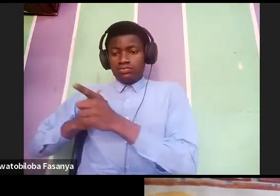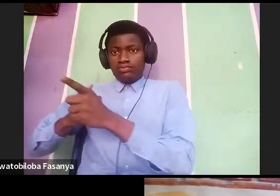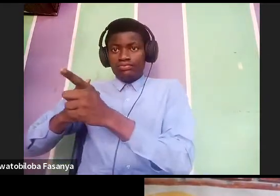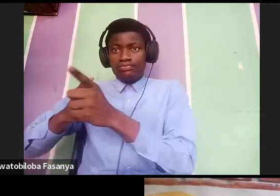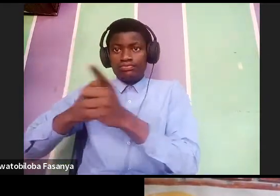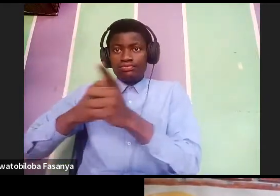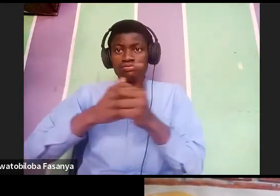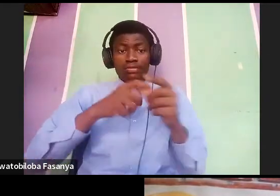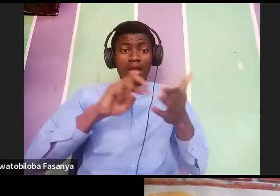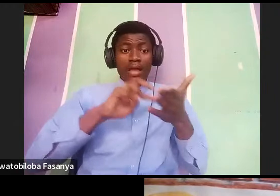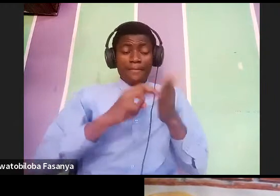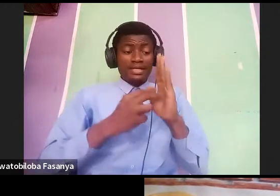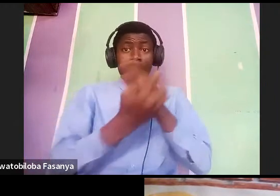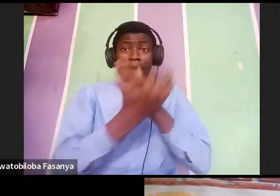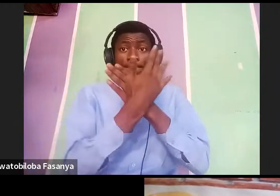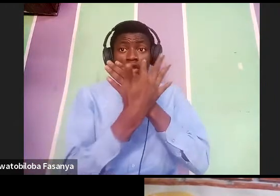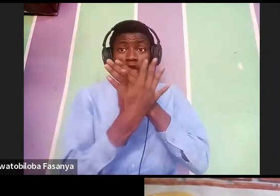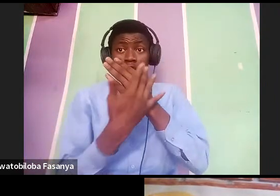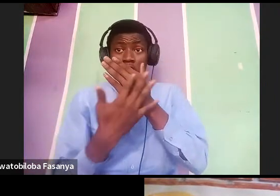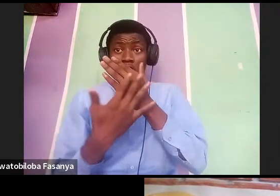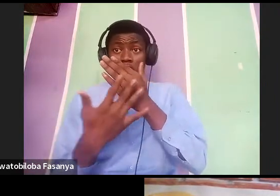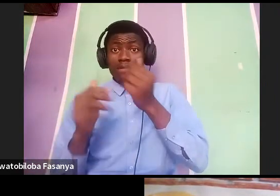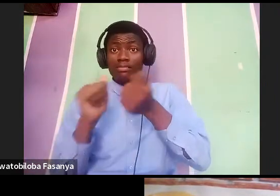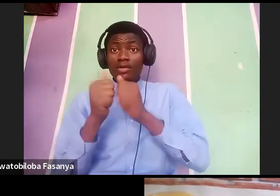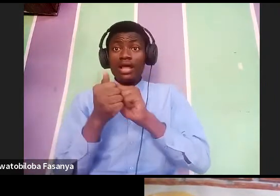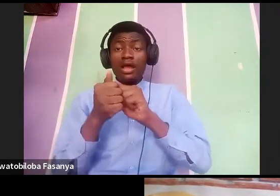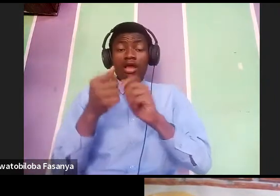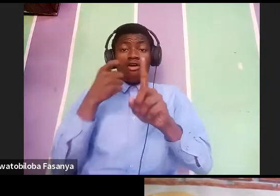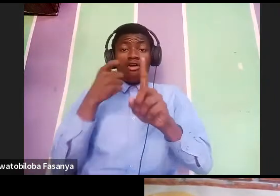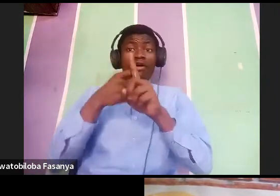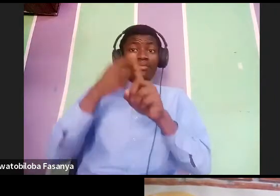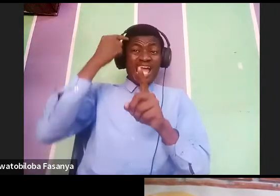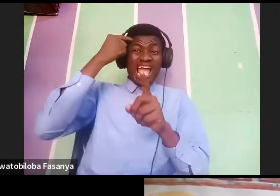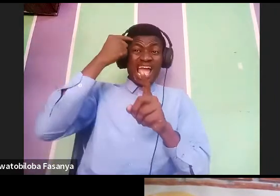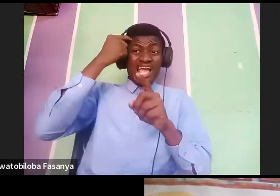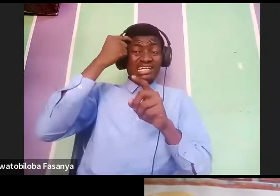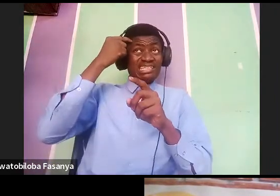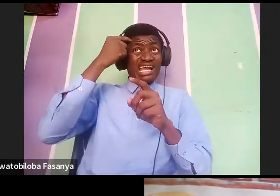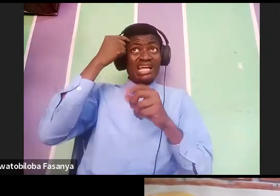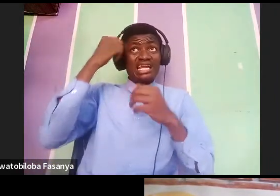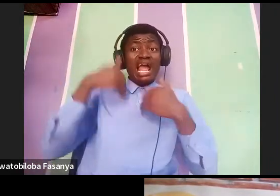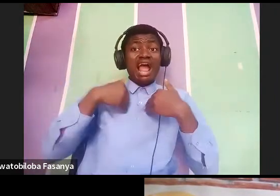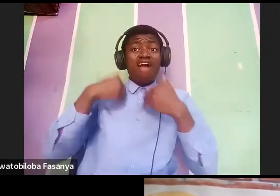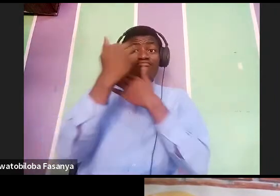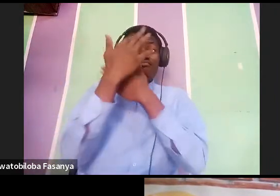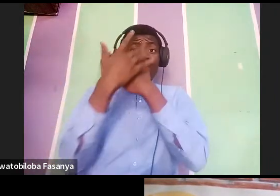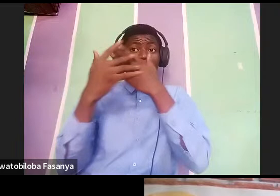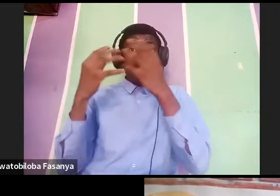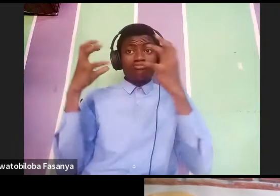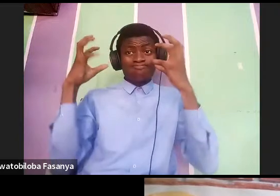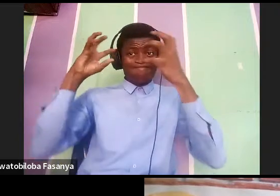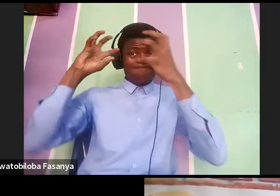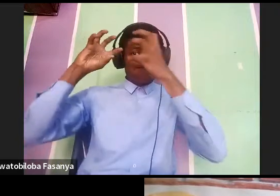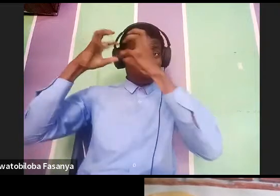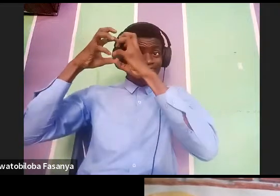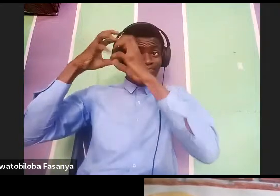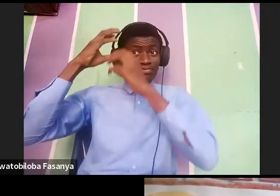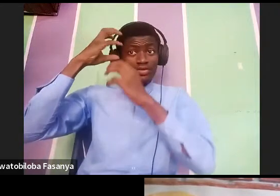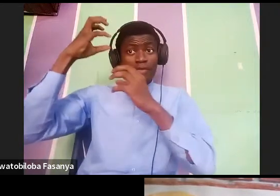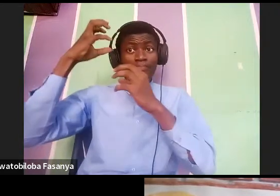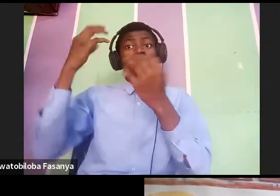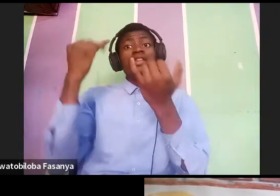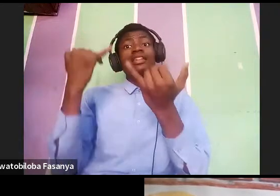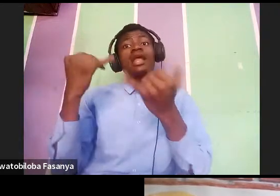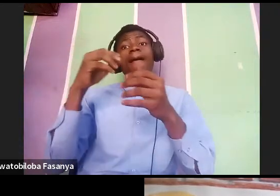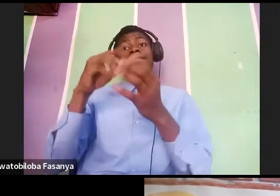trauma, and there's inflammation, then there's fluid retention, then of course there's a swelling, and medically we call that edema.